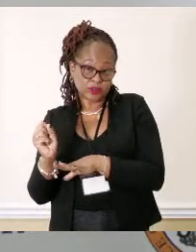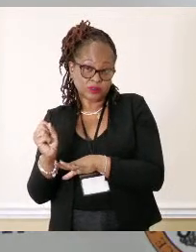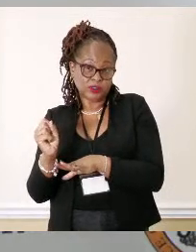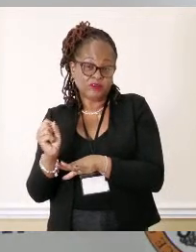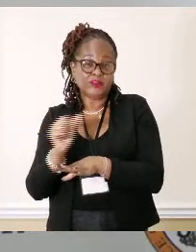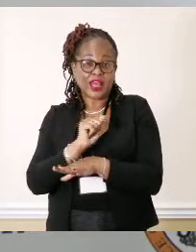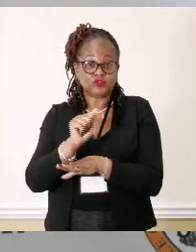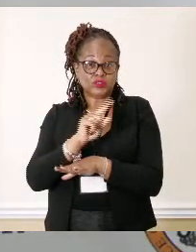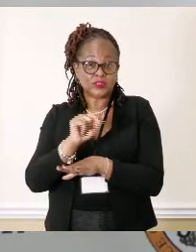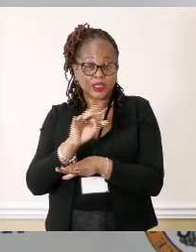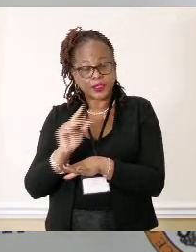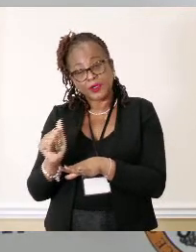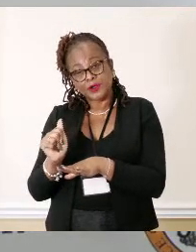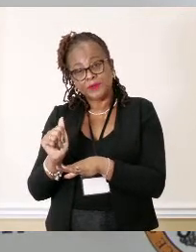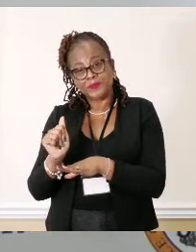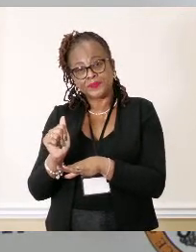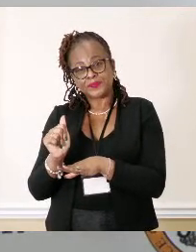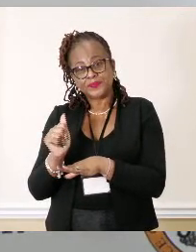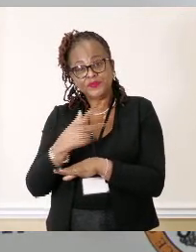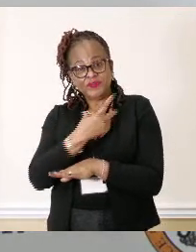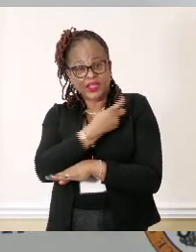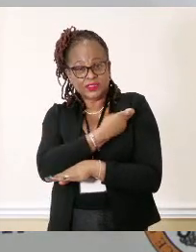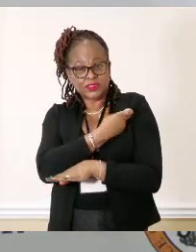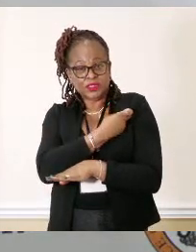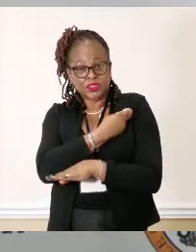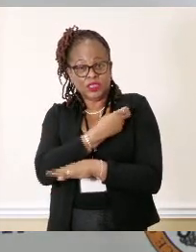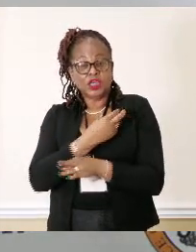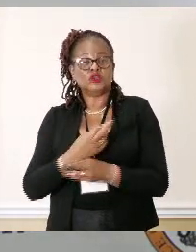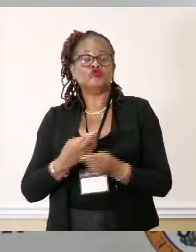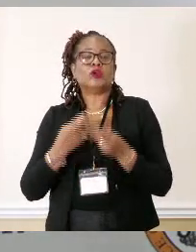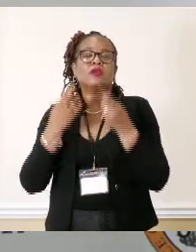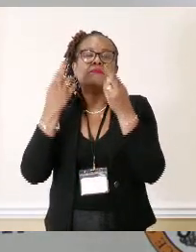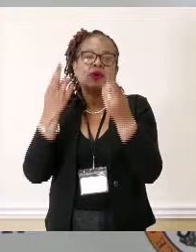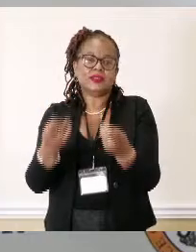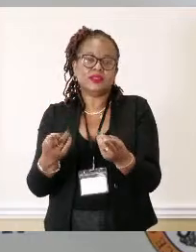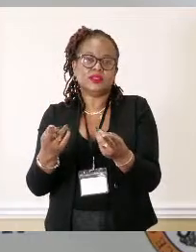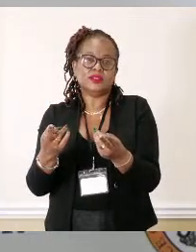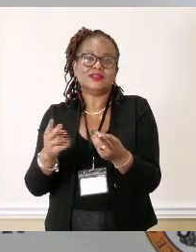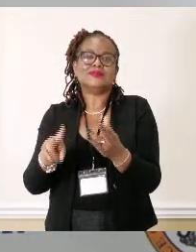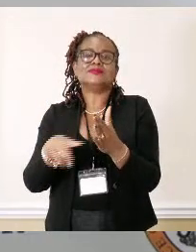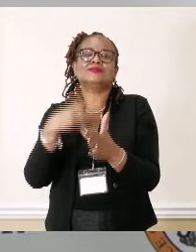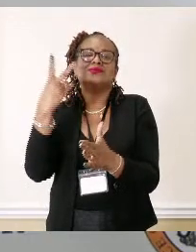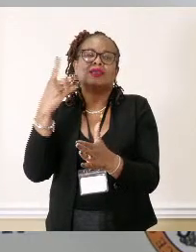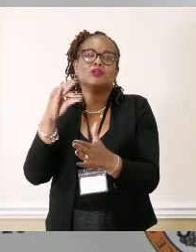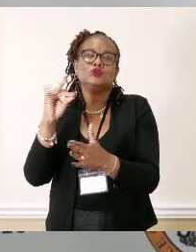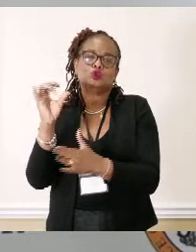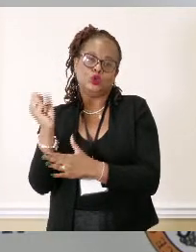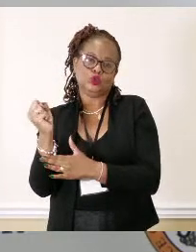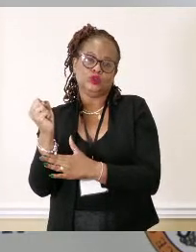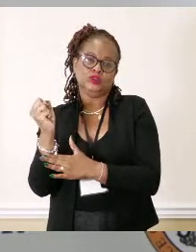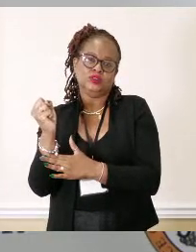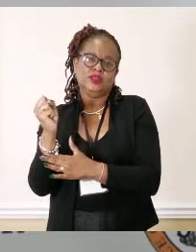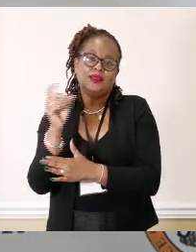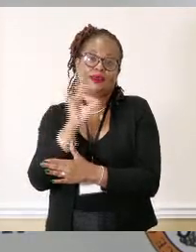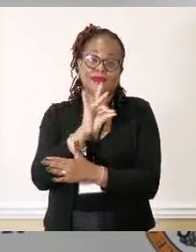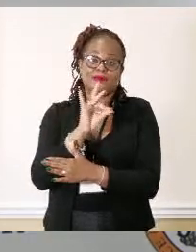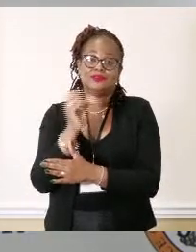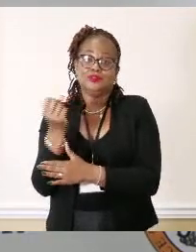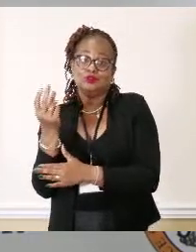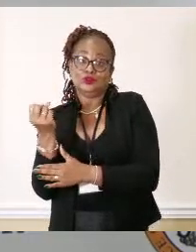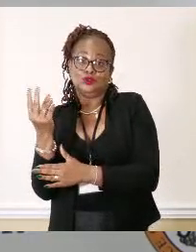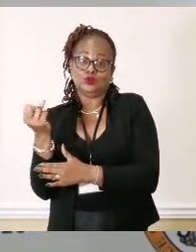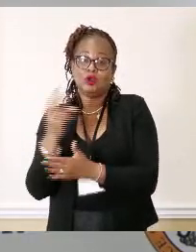AstraZeneca COVID-19 vaccine, it is recommended that the second dose be given 8 to 12